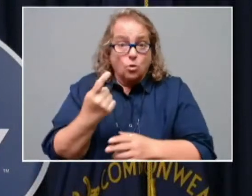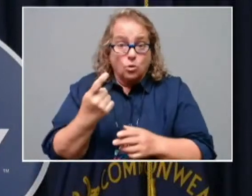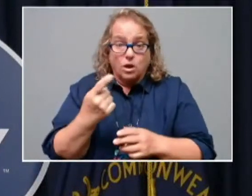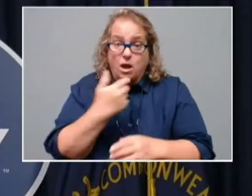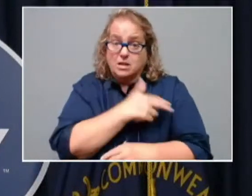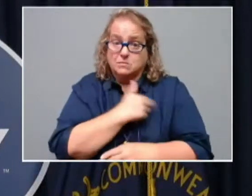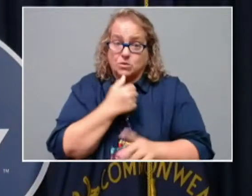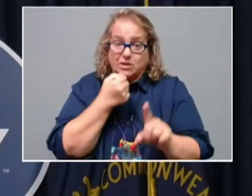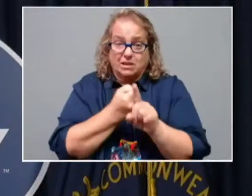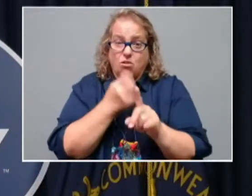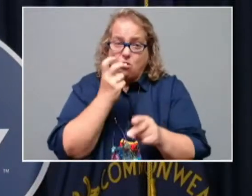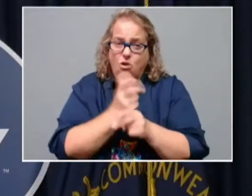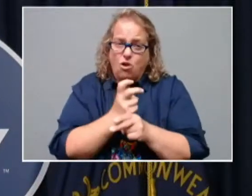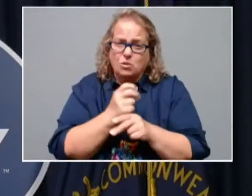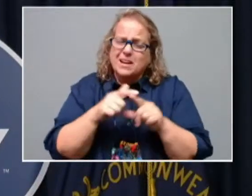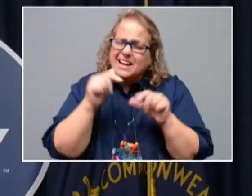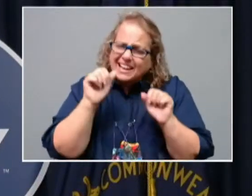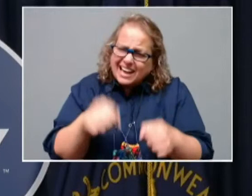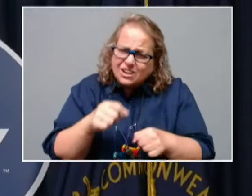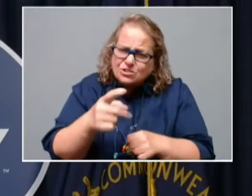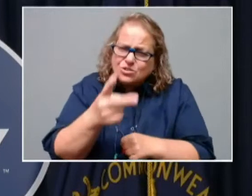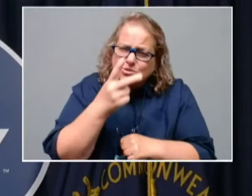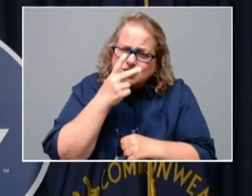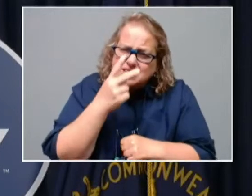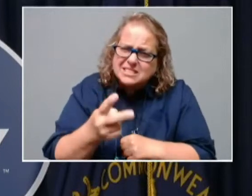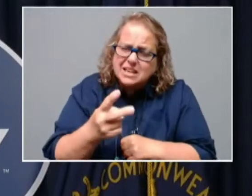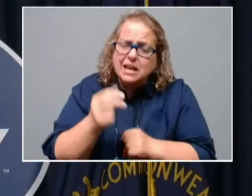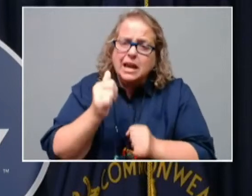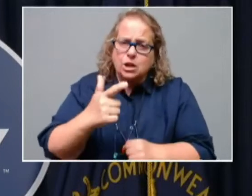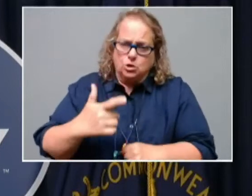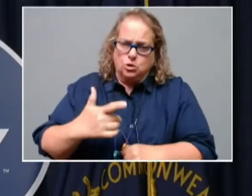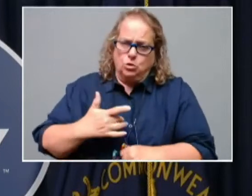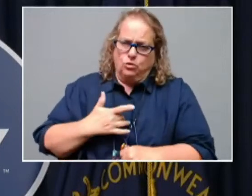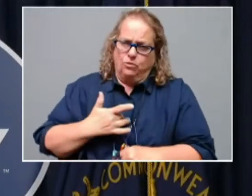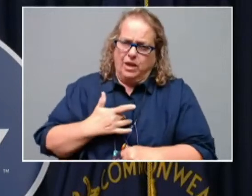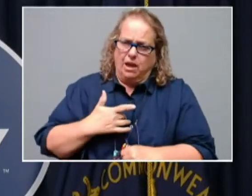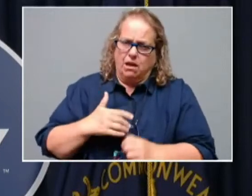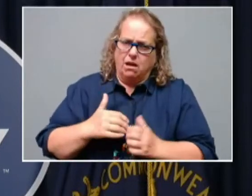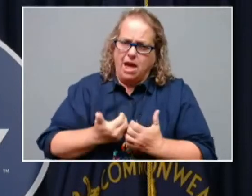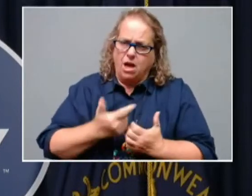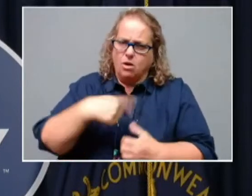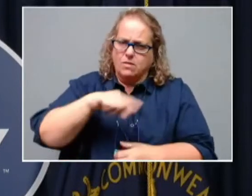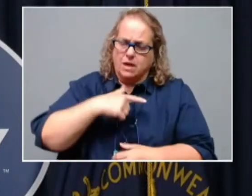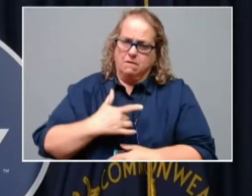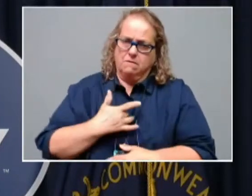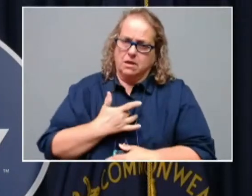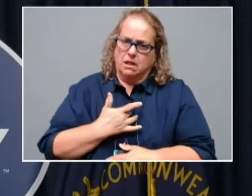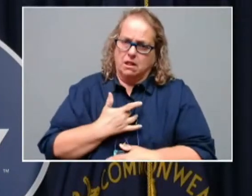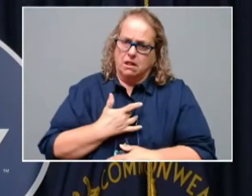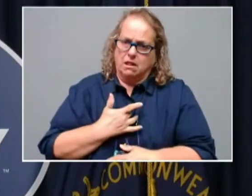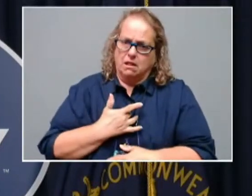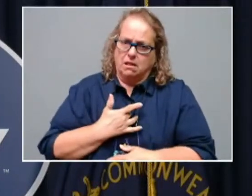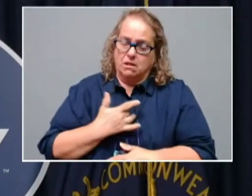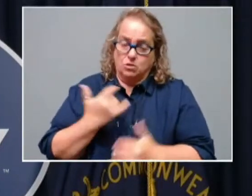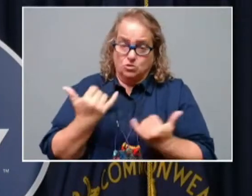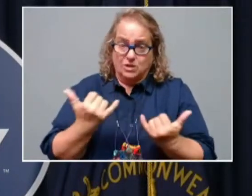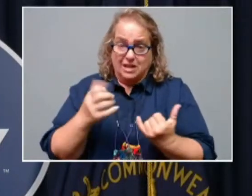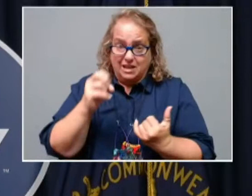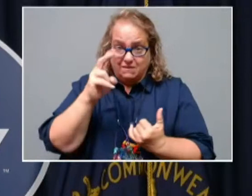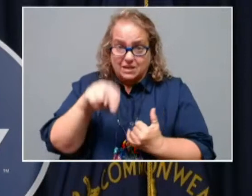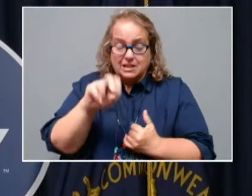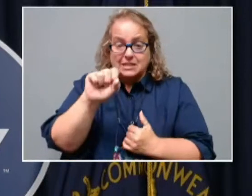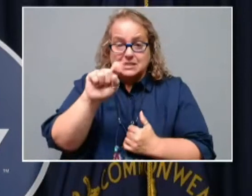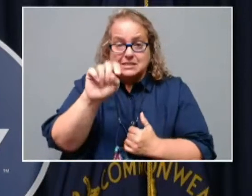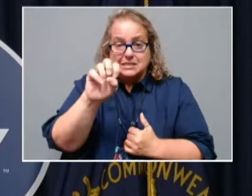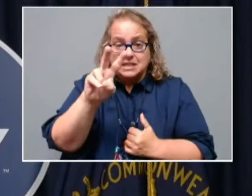see and can't you feel where they are? We also have today Steve Haynes, the Nursing Director of Critical